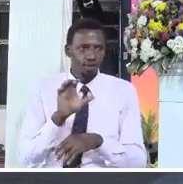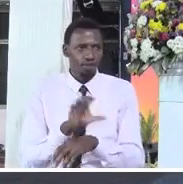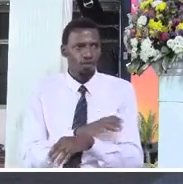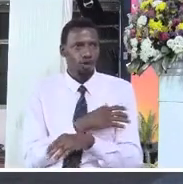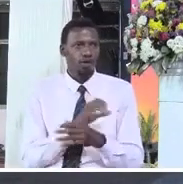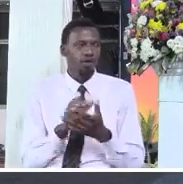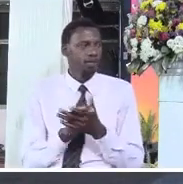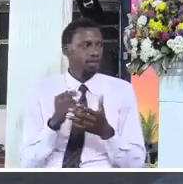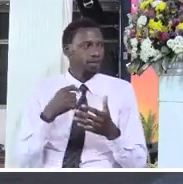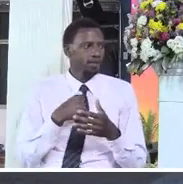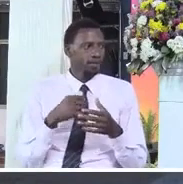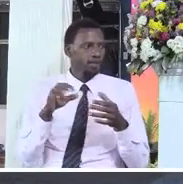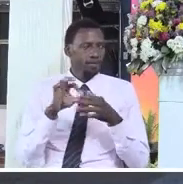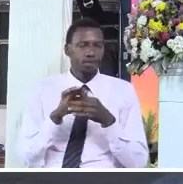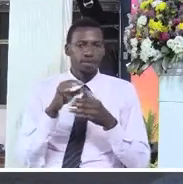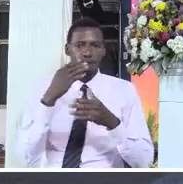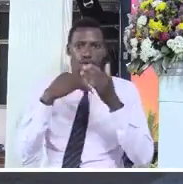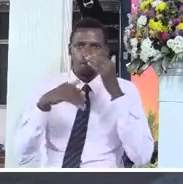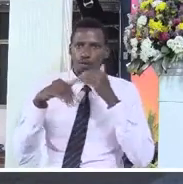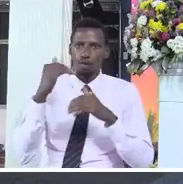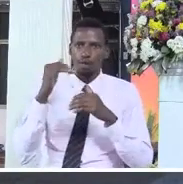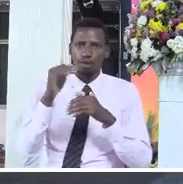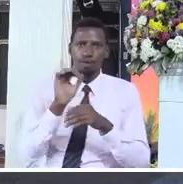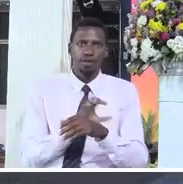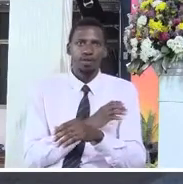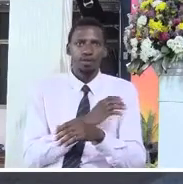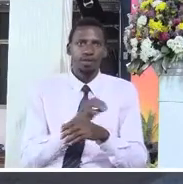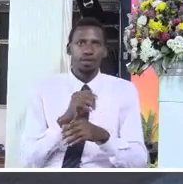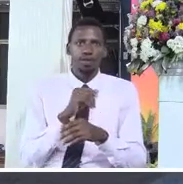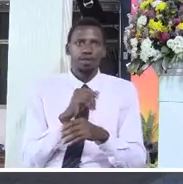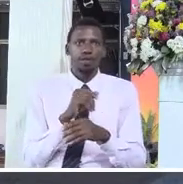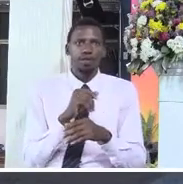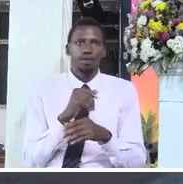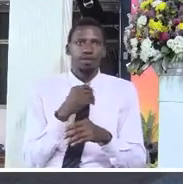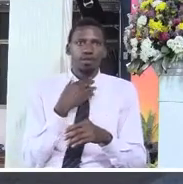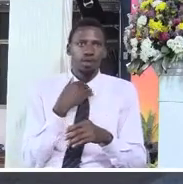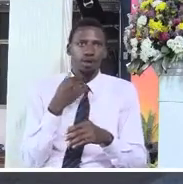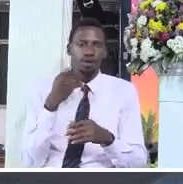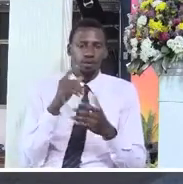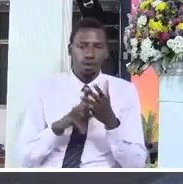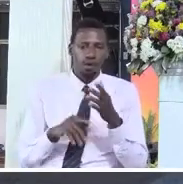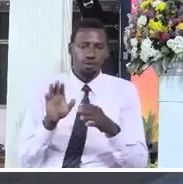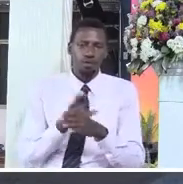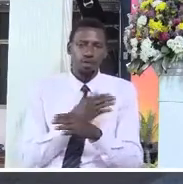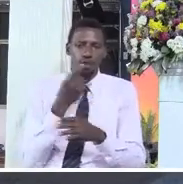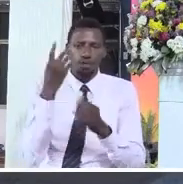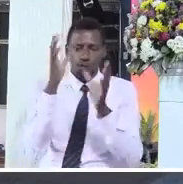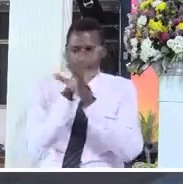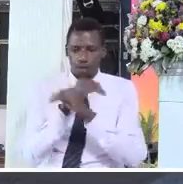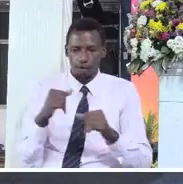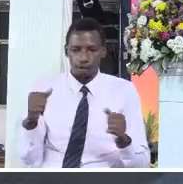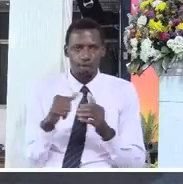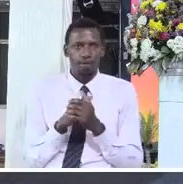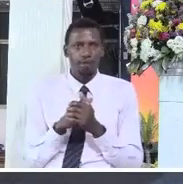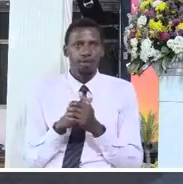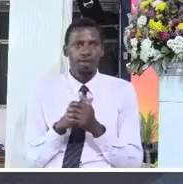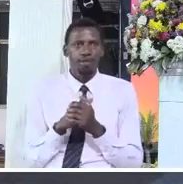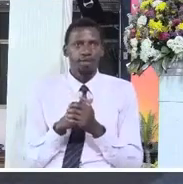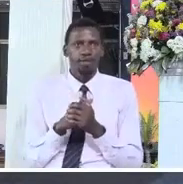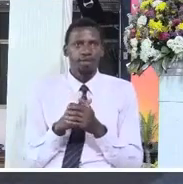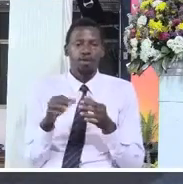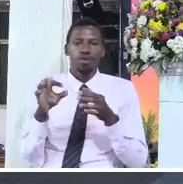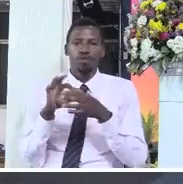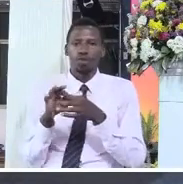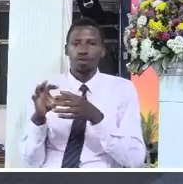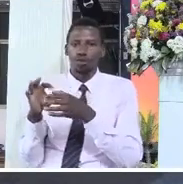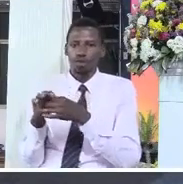joined the university choir, not the church, Ilea university choir, to go and sing for the president. Joined a lot of things.